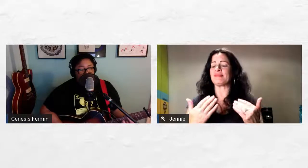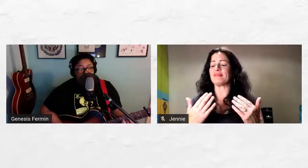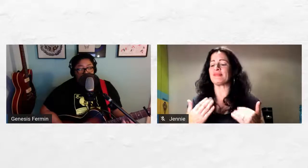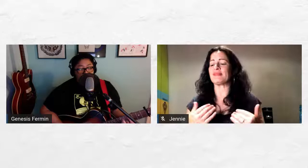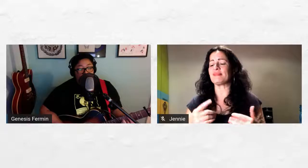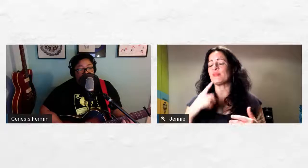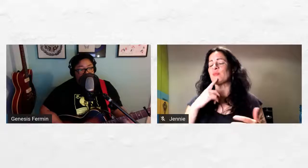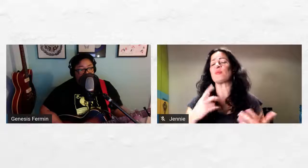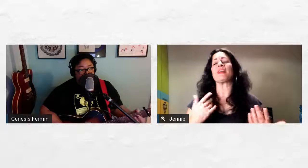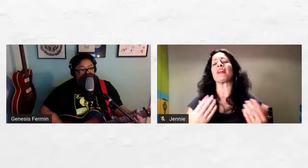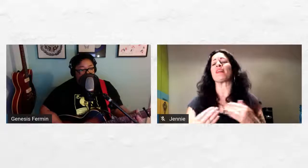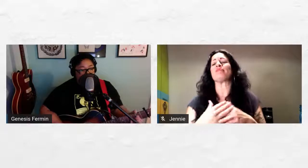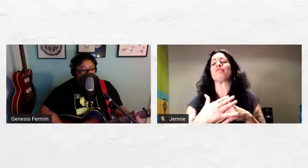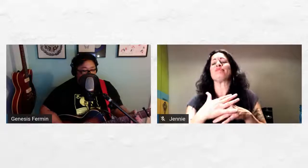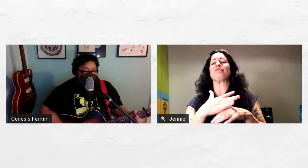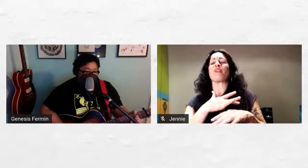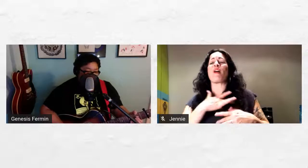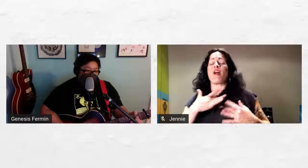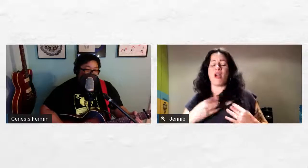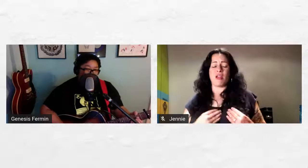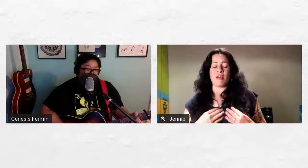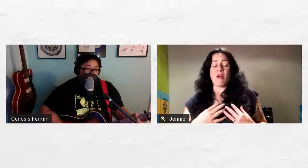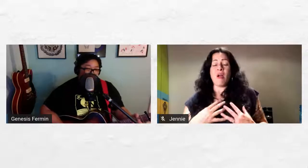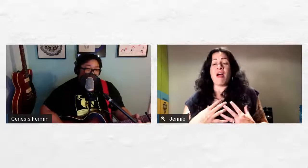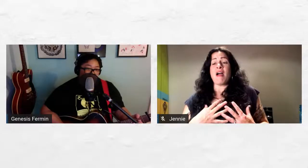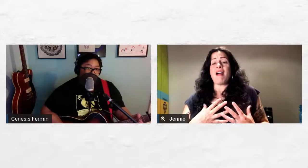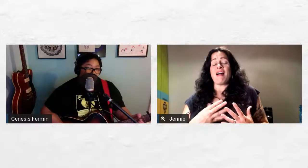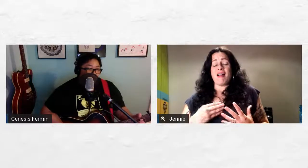heart overflow.